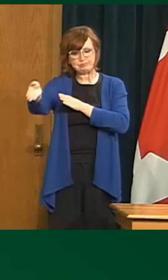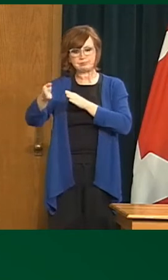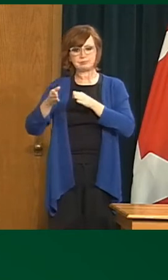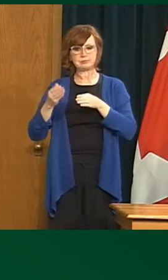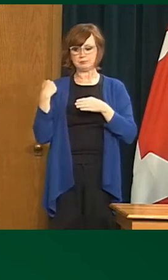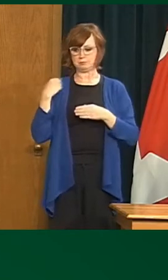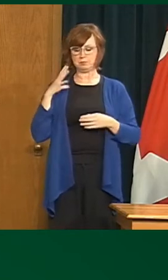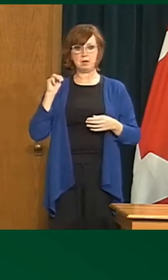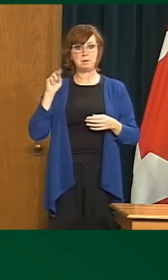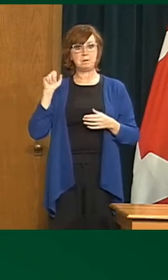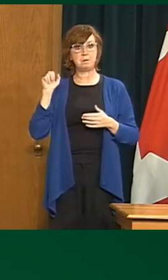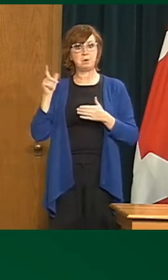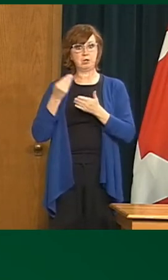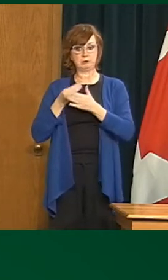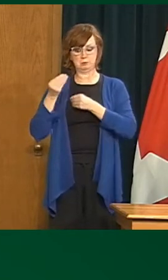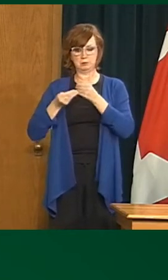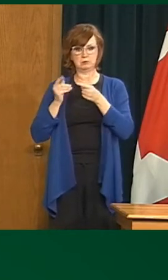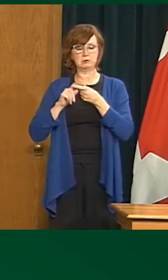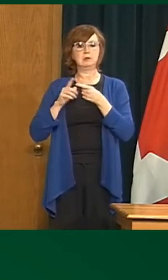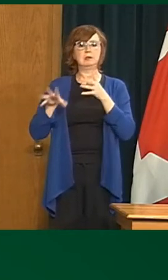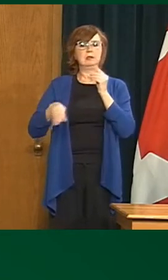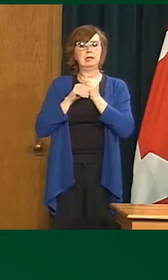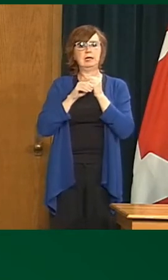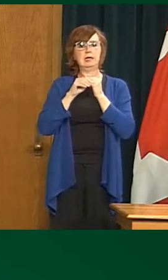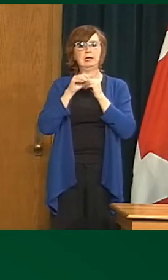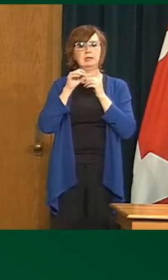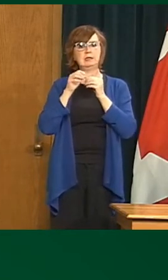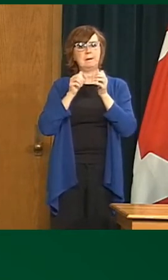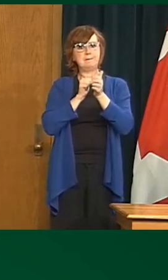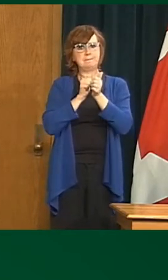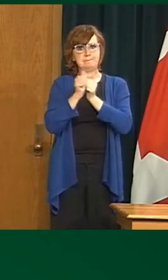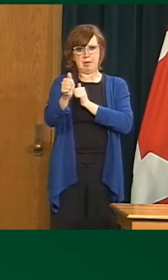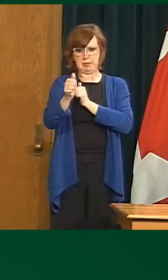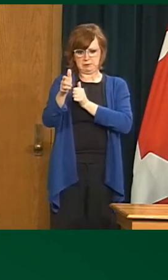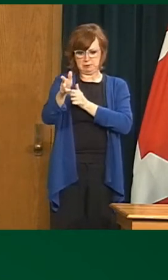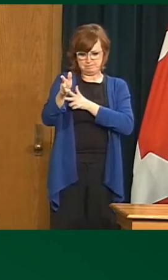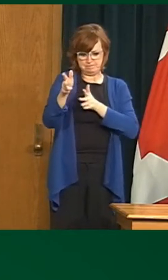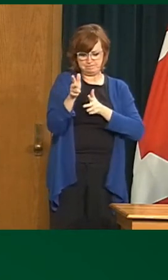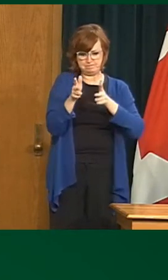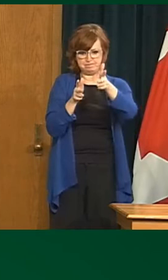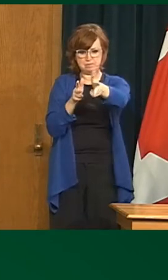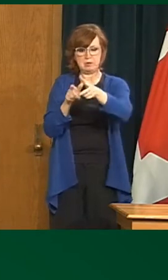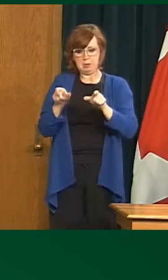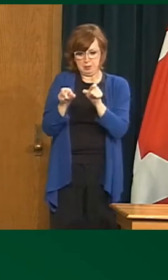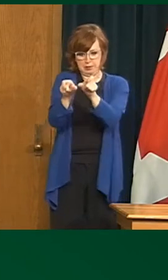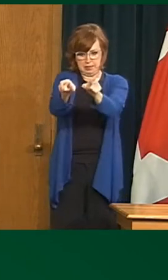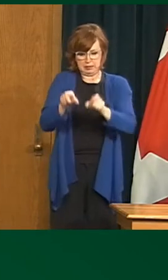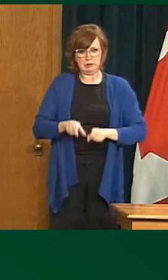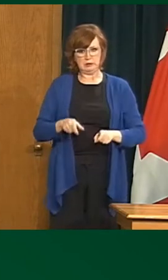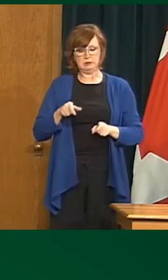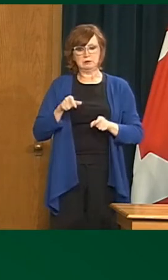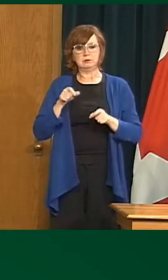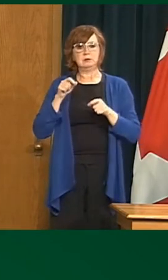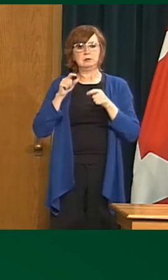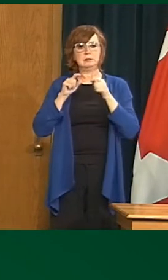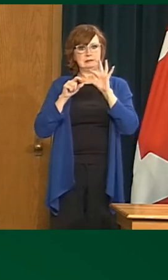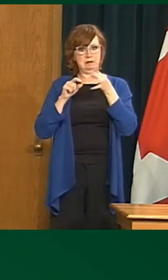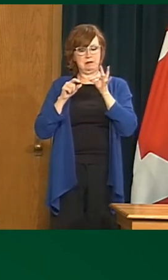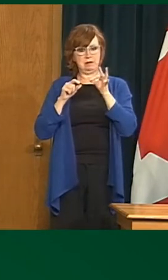estimates, including 9 sets of passing lanes, as well as resurfacing projects between Regina and the Canada-US